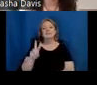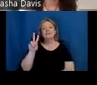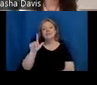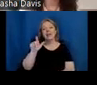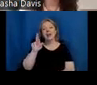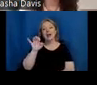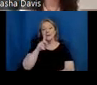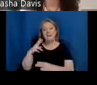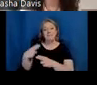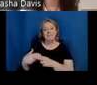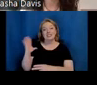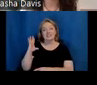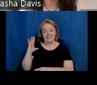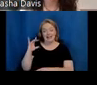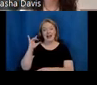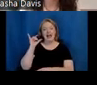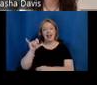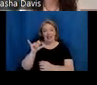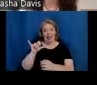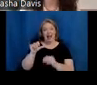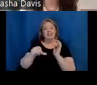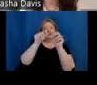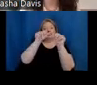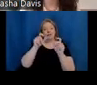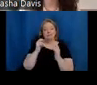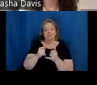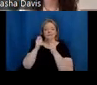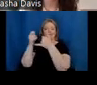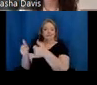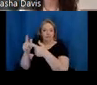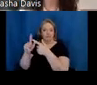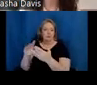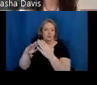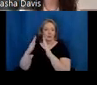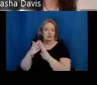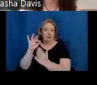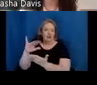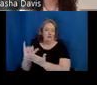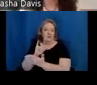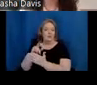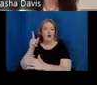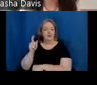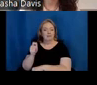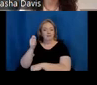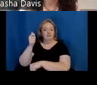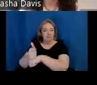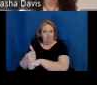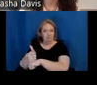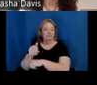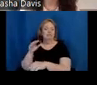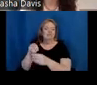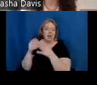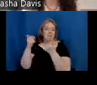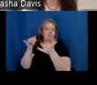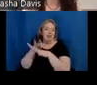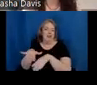this bronze was given to the city of New York and placed in Bleecker Street Playground. So the photo on the right by Richard Allen Fox